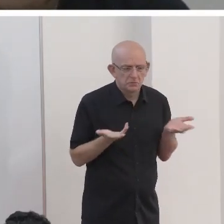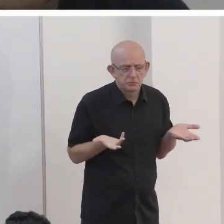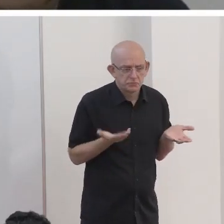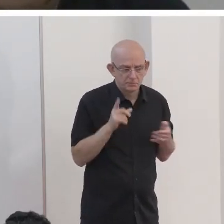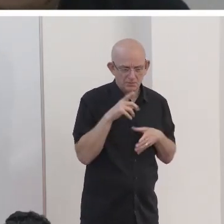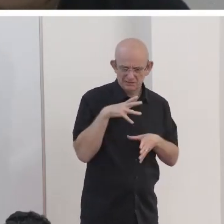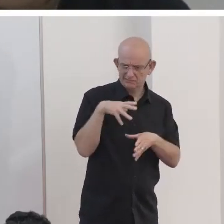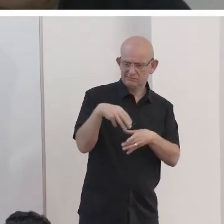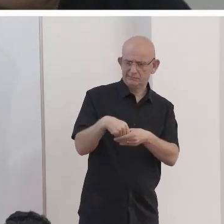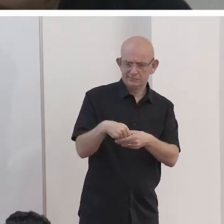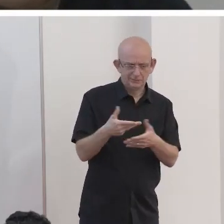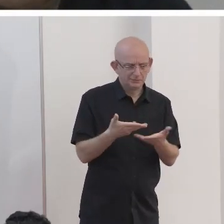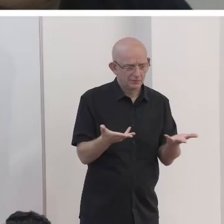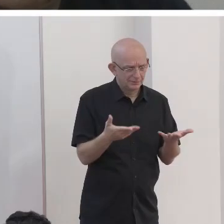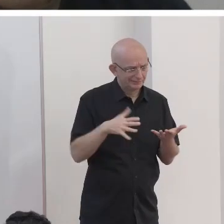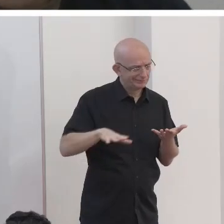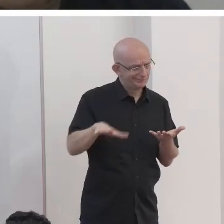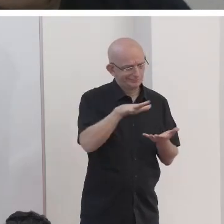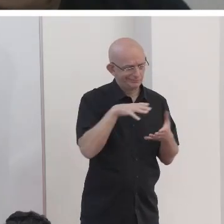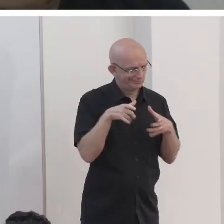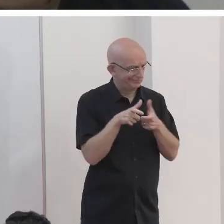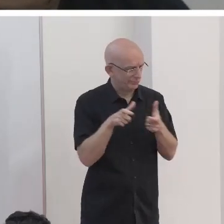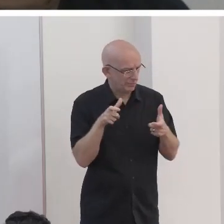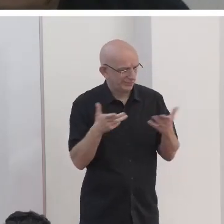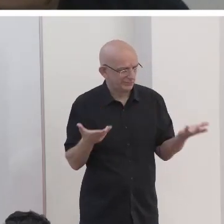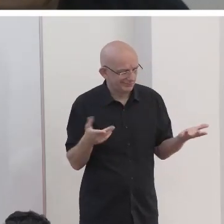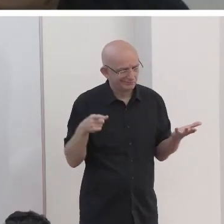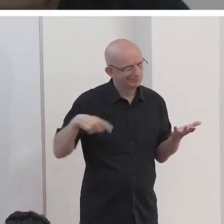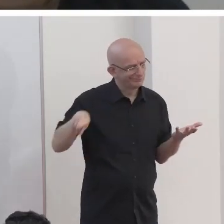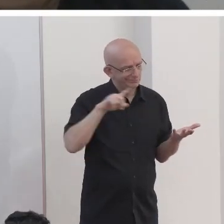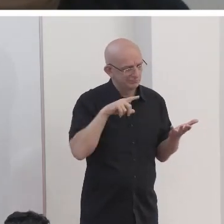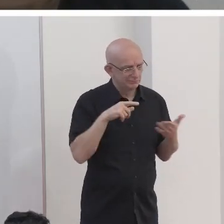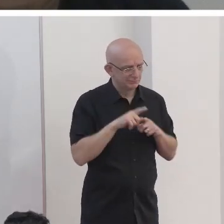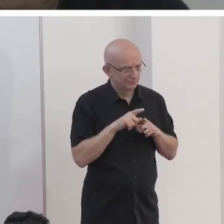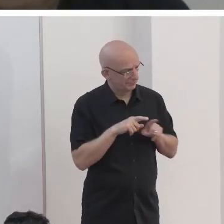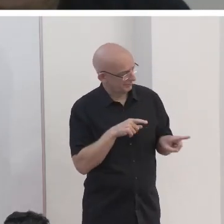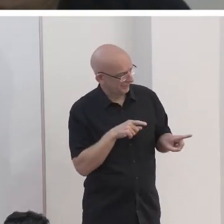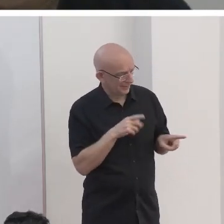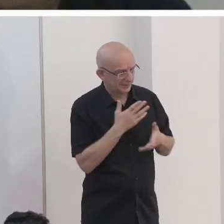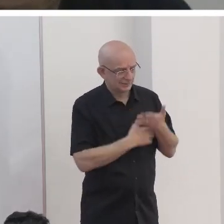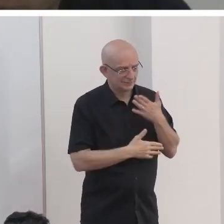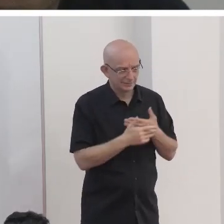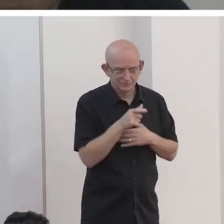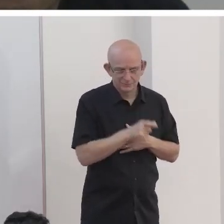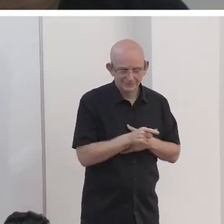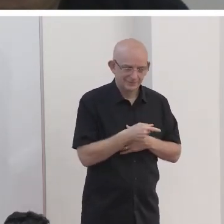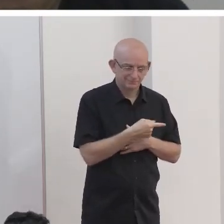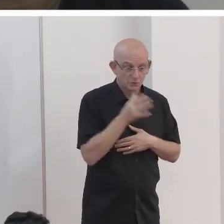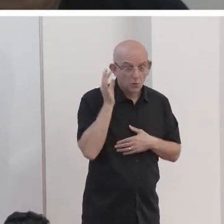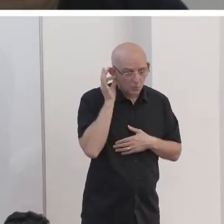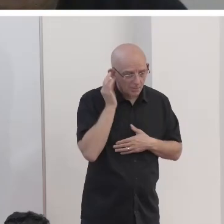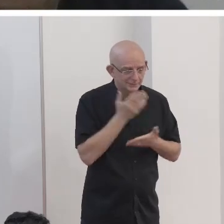that person with disability, women with disabilities, they may take lots of time to perform tasks, to complete